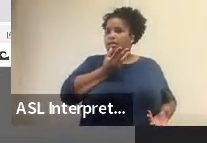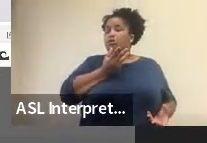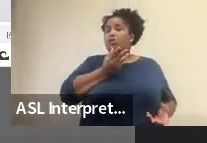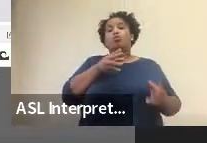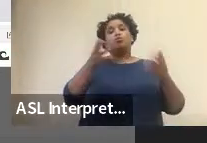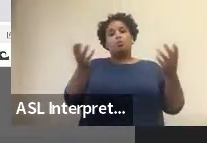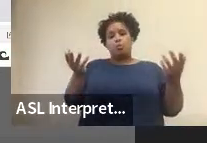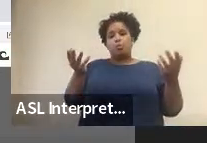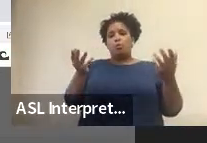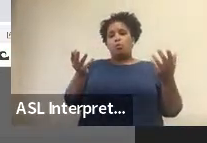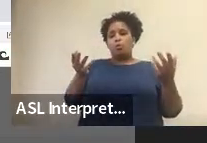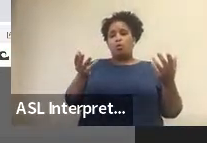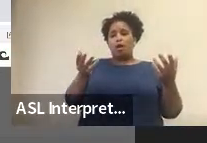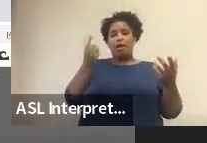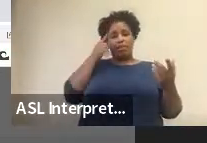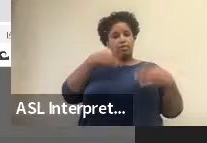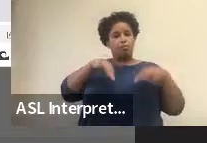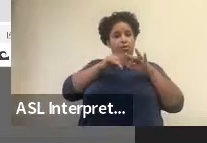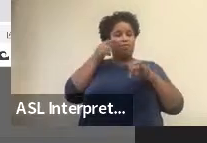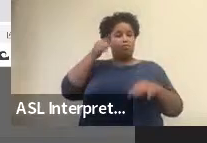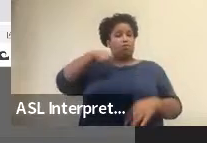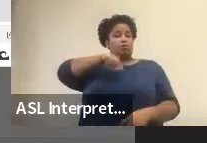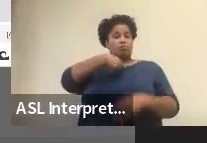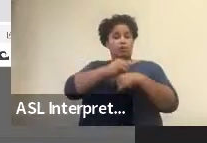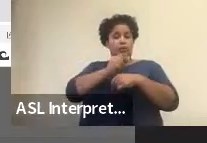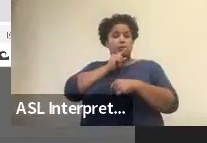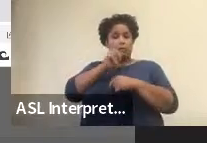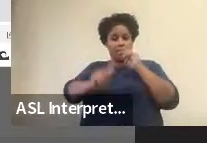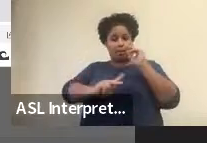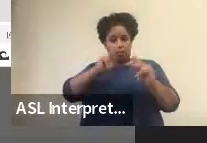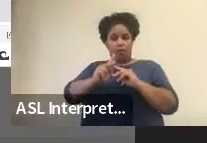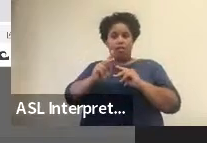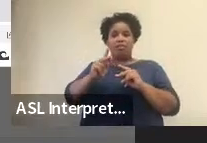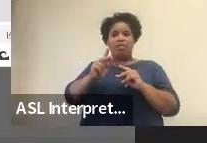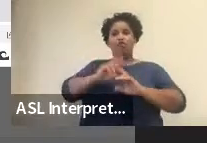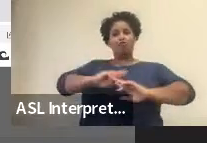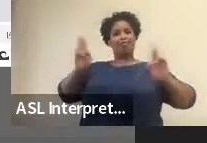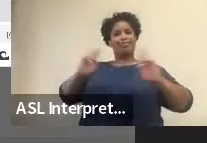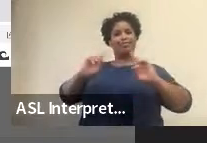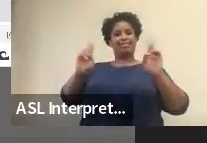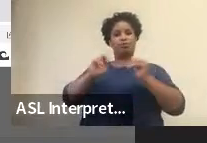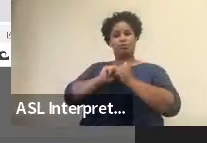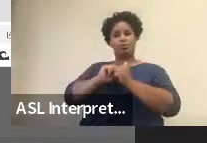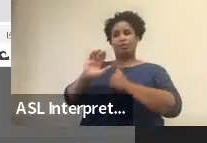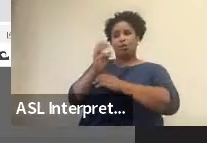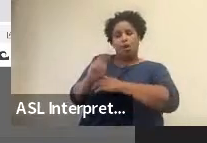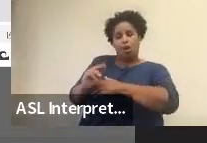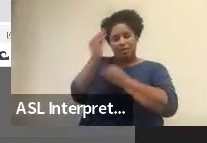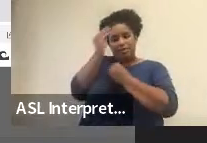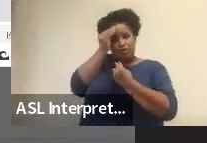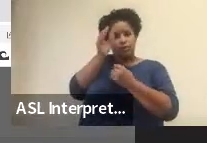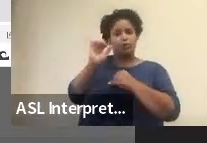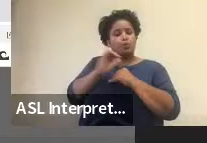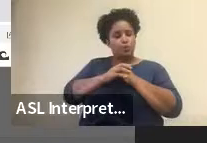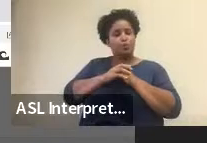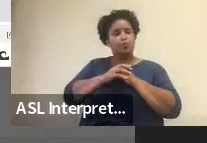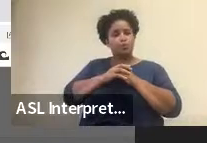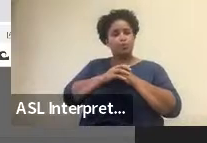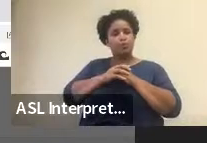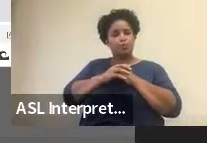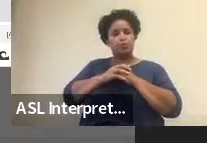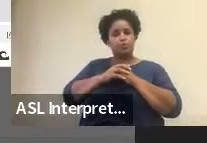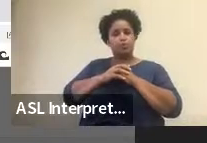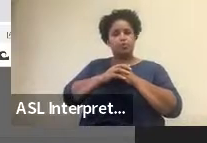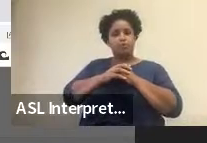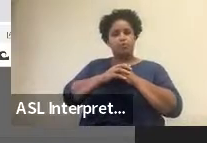so I think it's important for us to make sure that people are armed with their own information